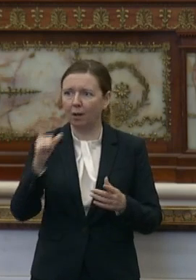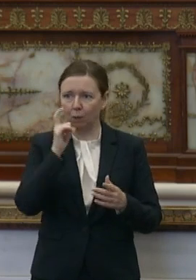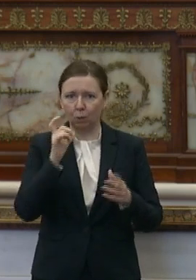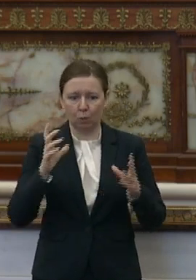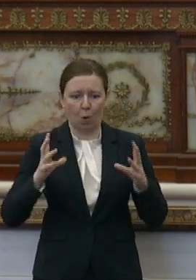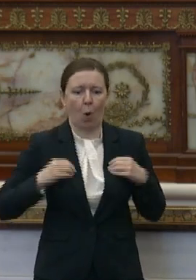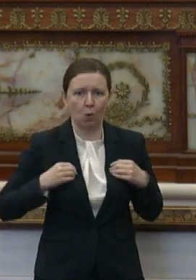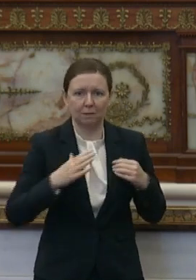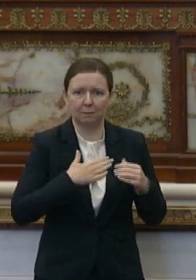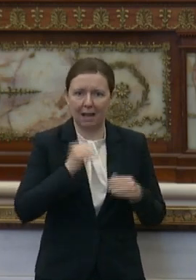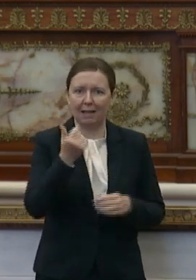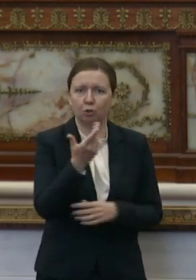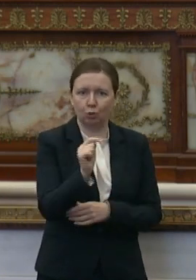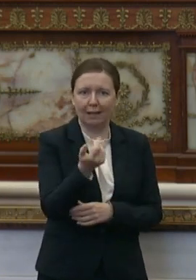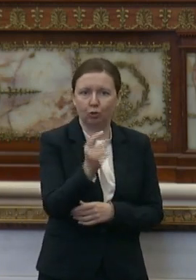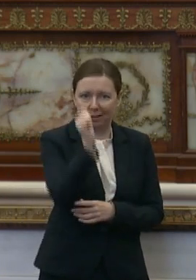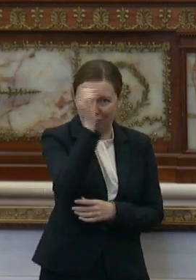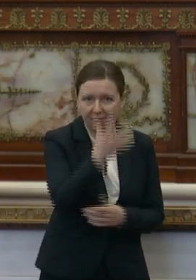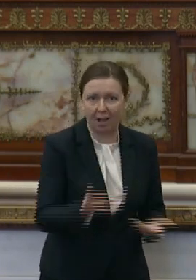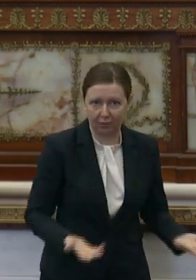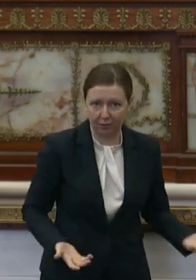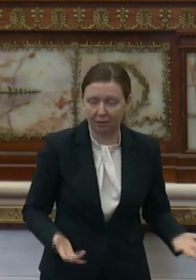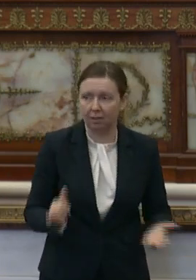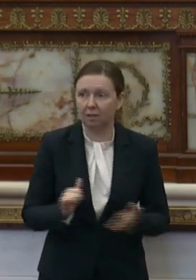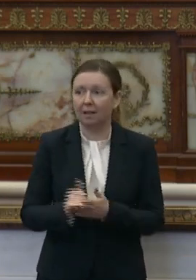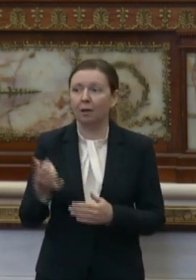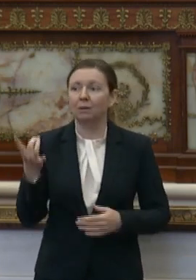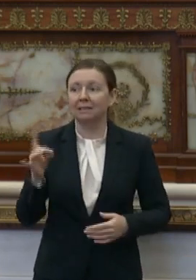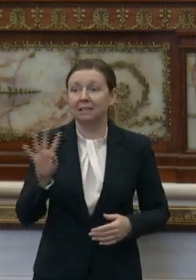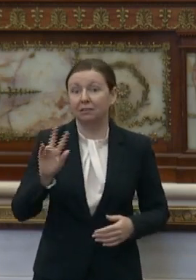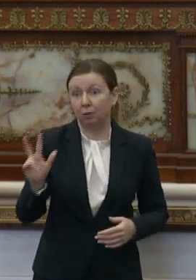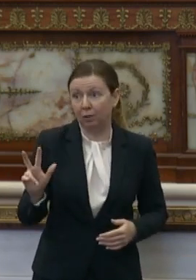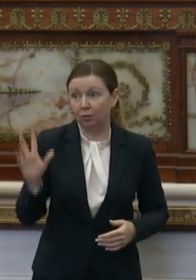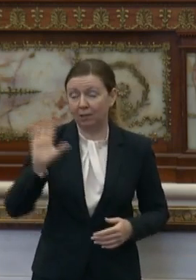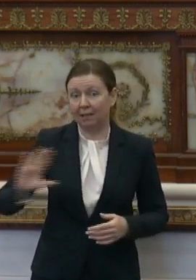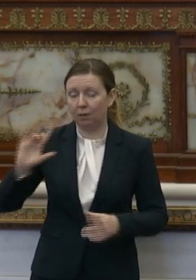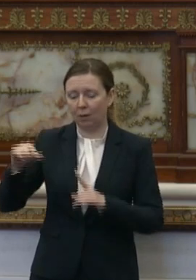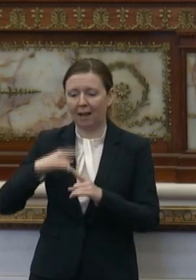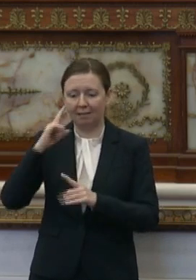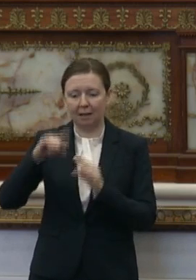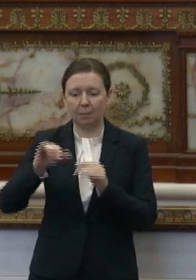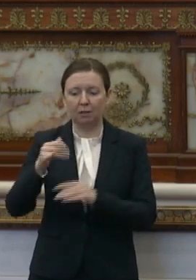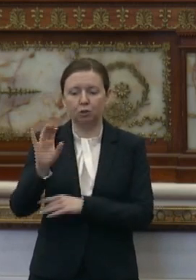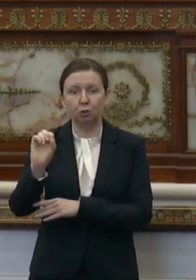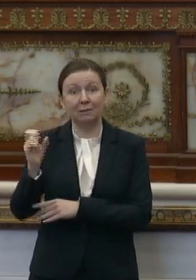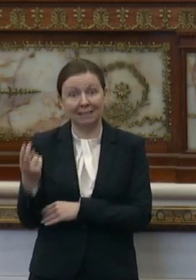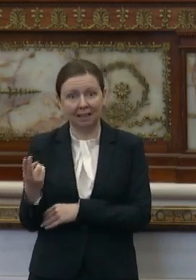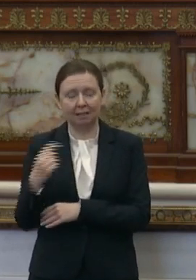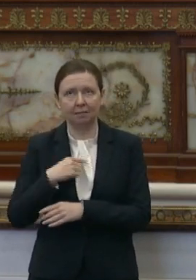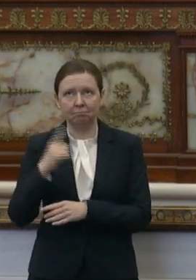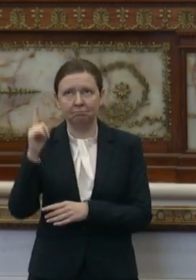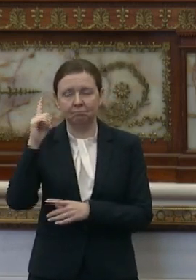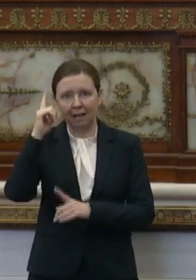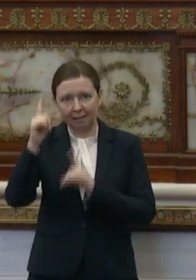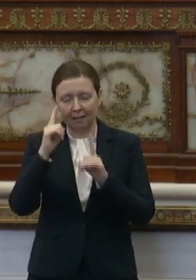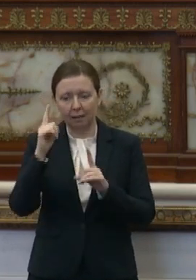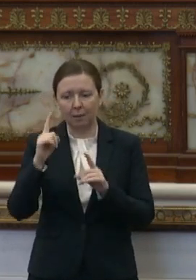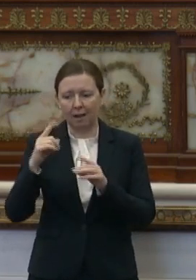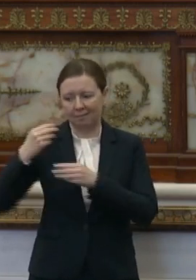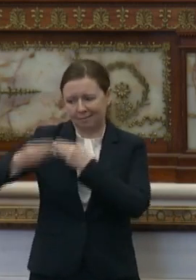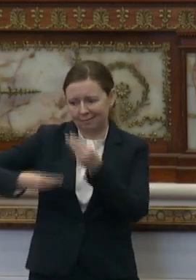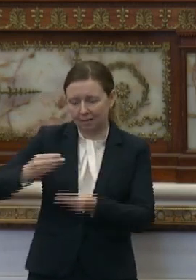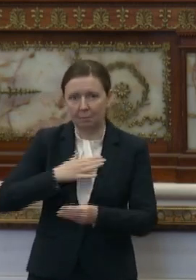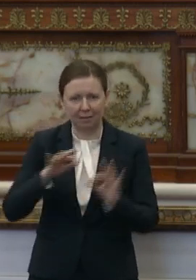my great-great-grandfather. And so that was in 1843. So when I think about Juneteenth, I have to think about the legacy